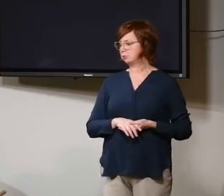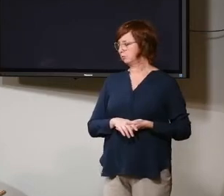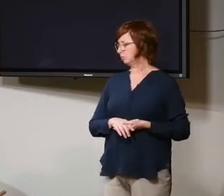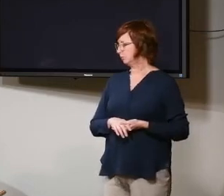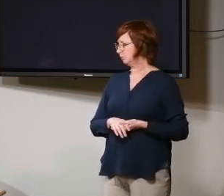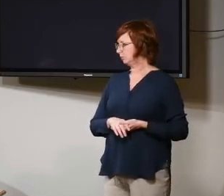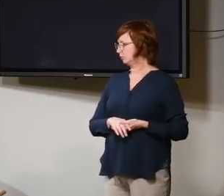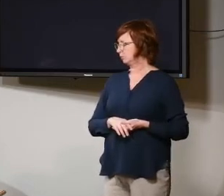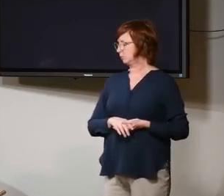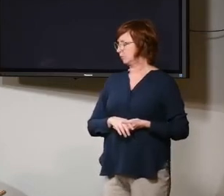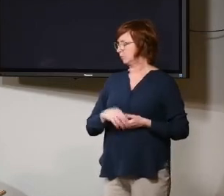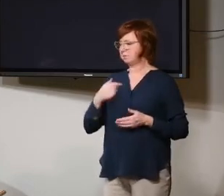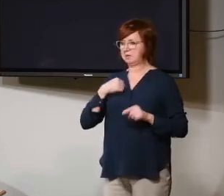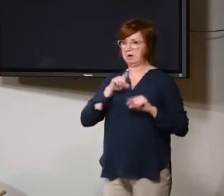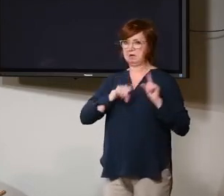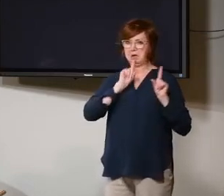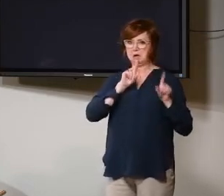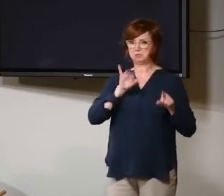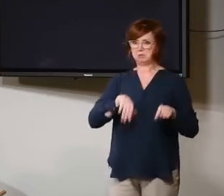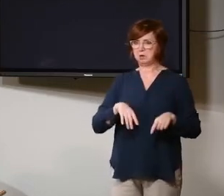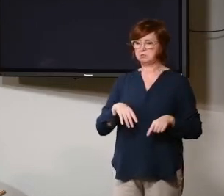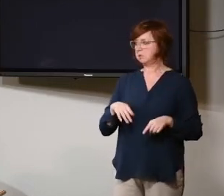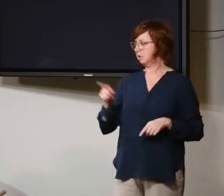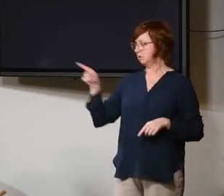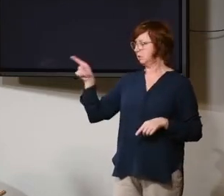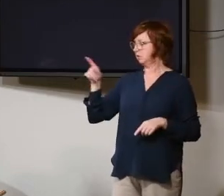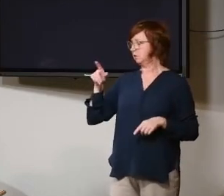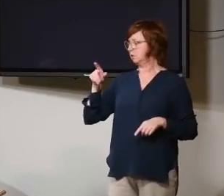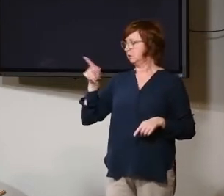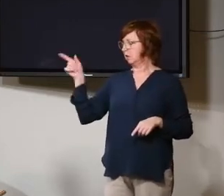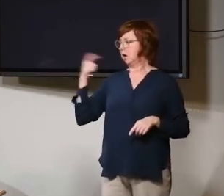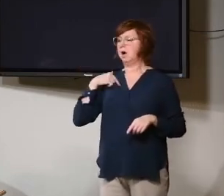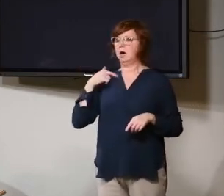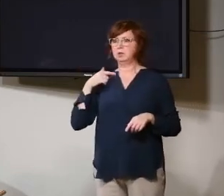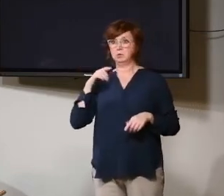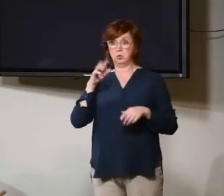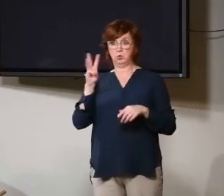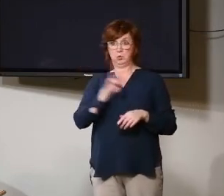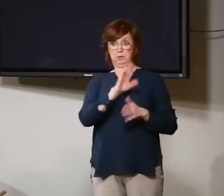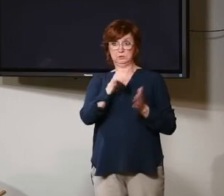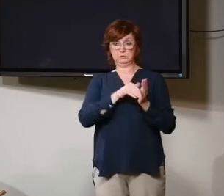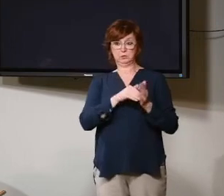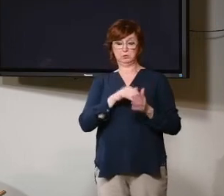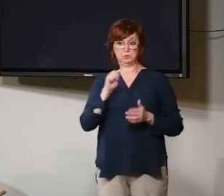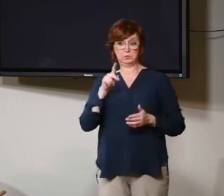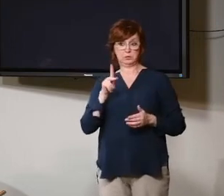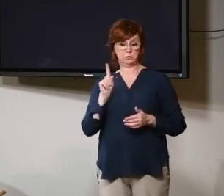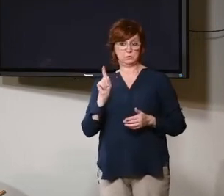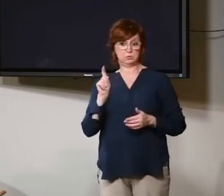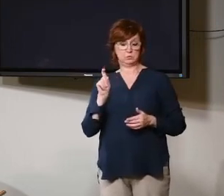I don't have any specifics on that. We can get that. I was in West Central.